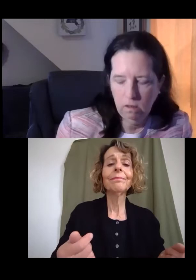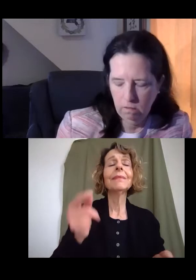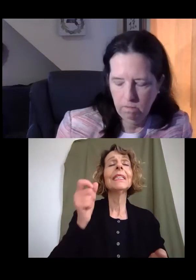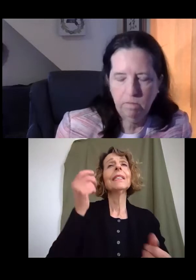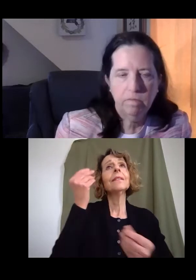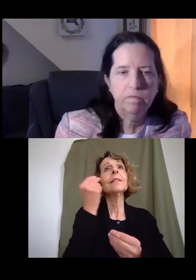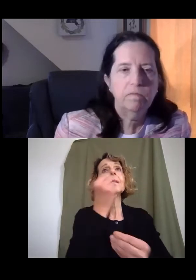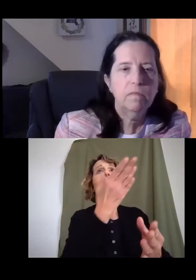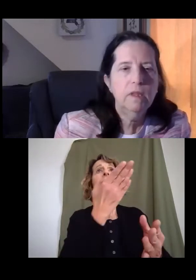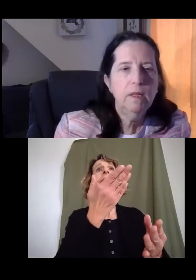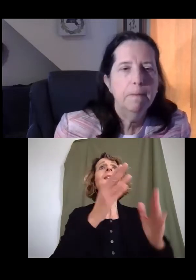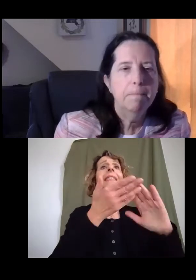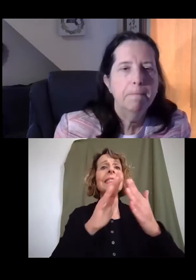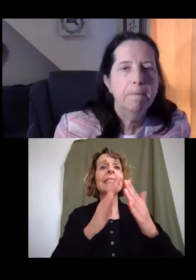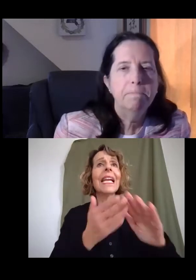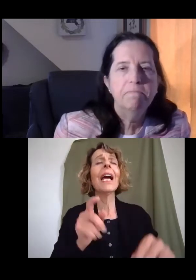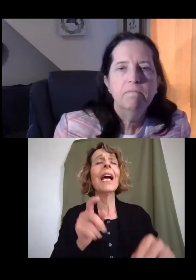sidewalk.